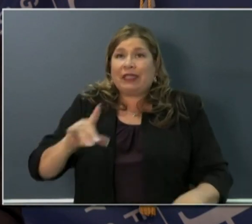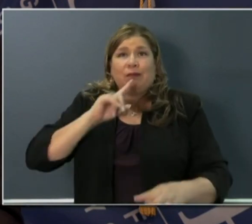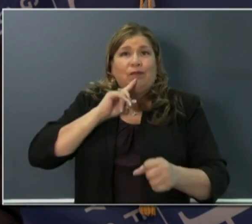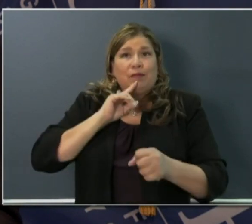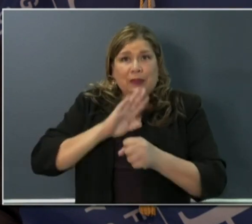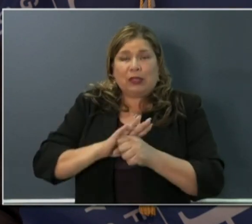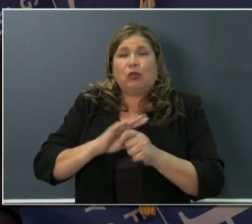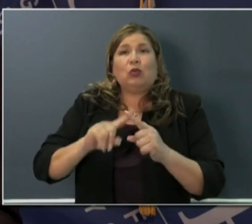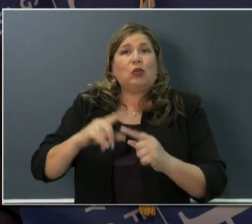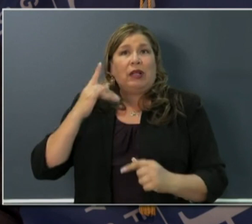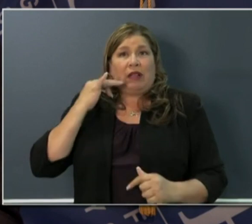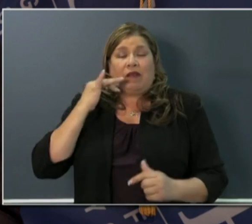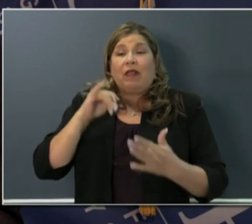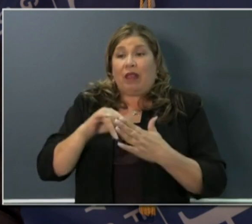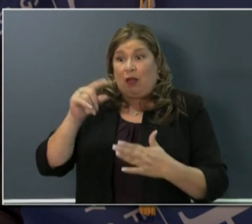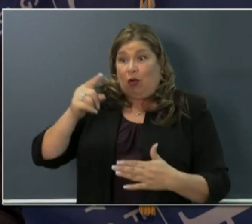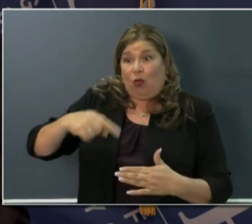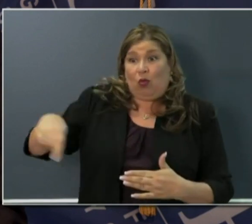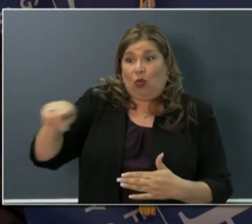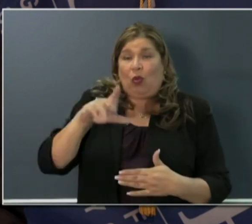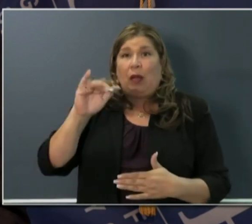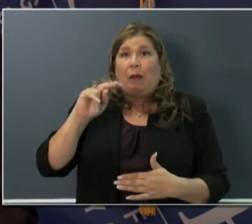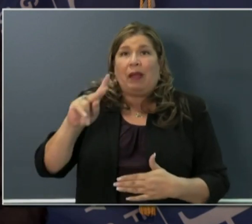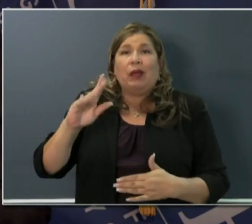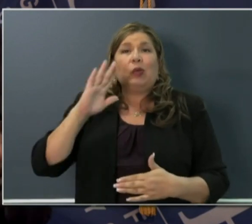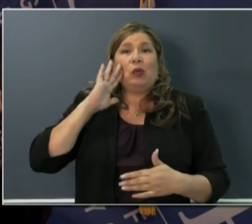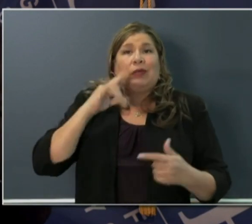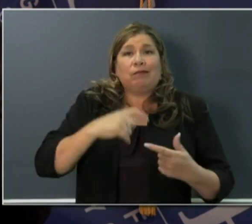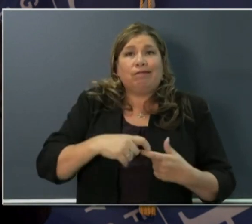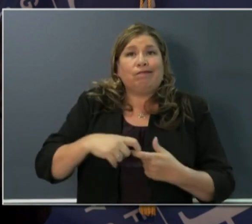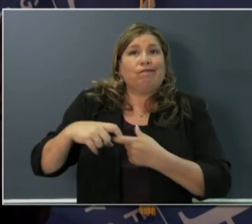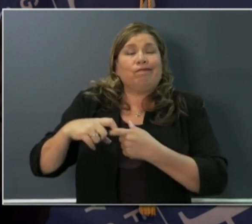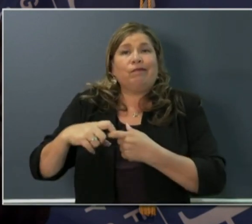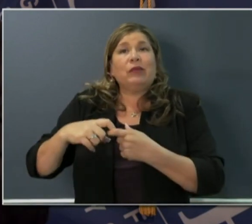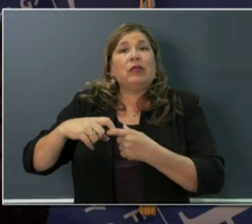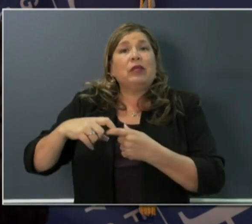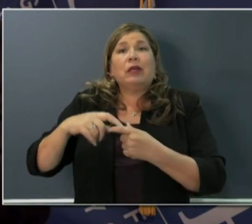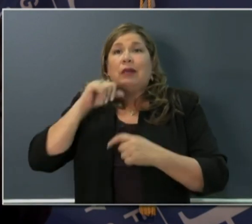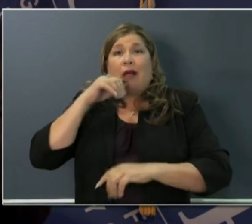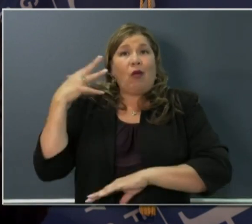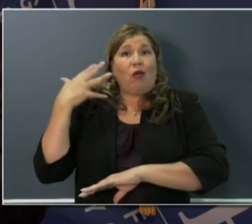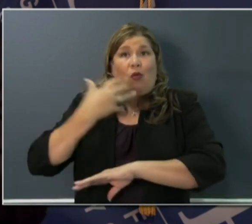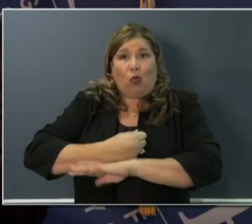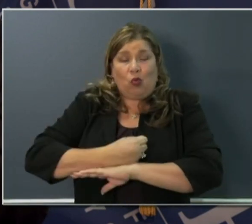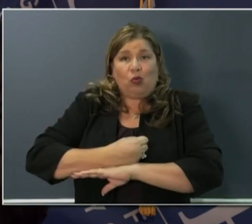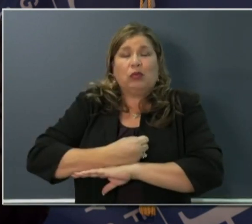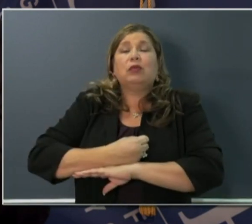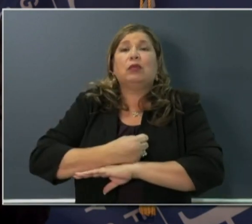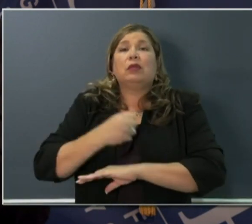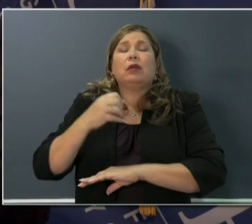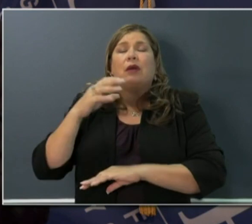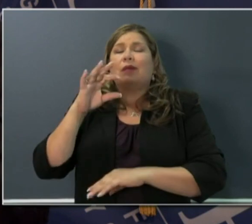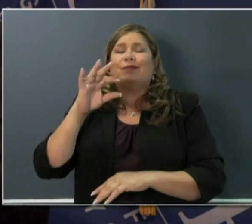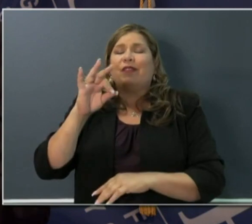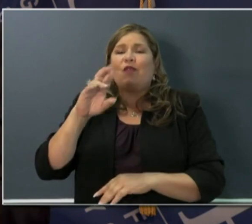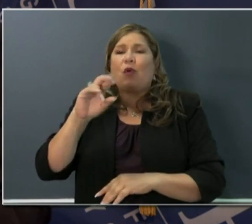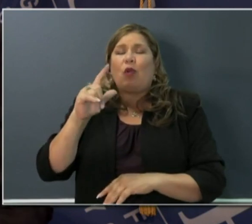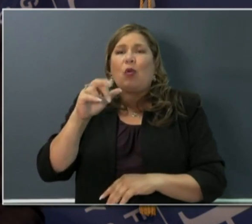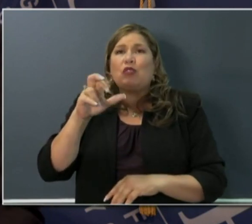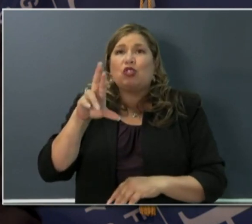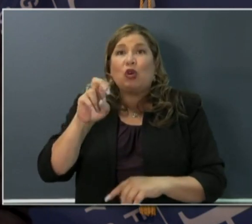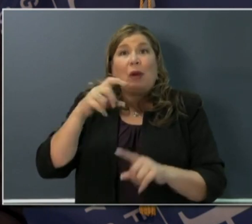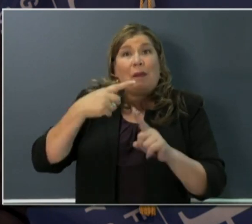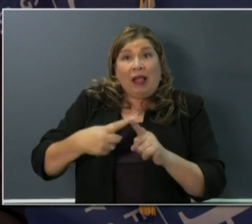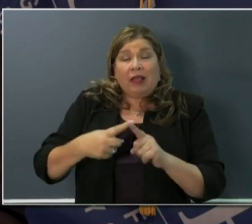California that they will provide forbearance on foreclosures and on mortgage